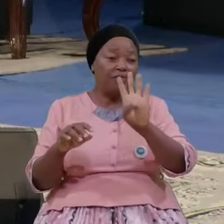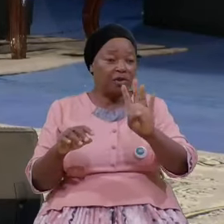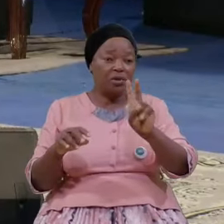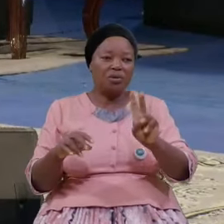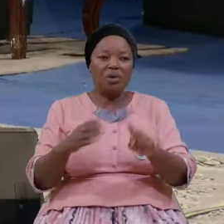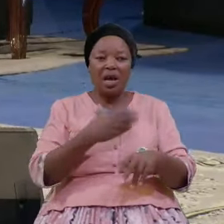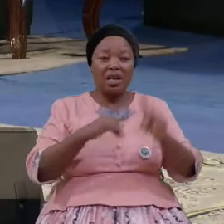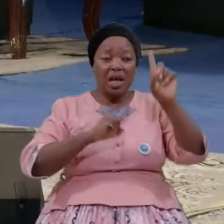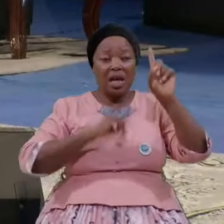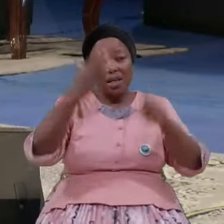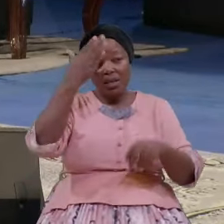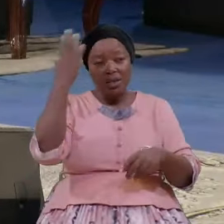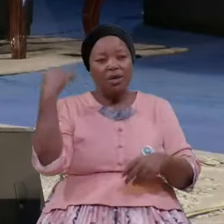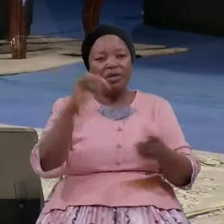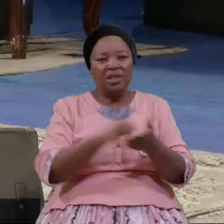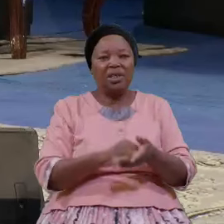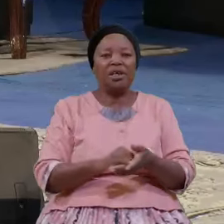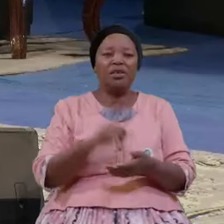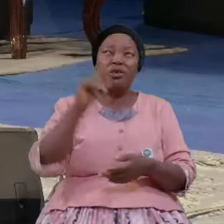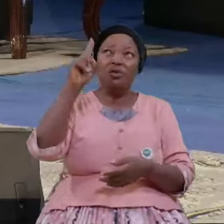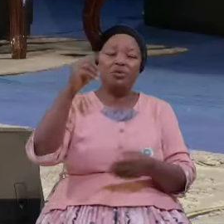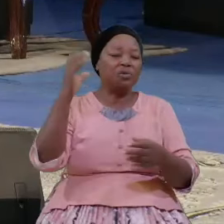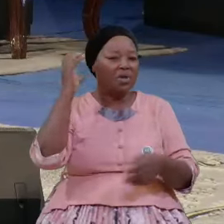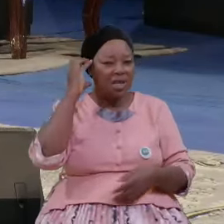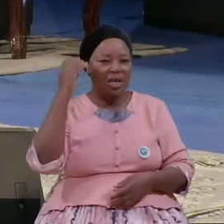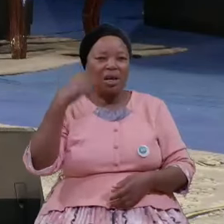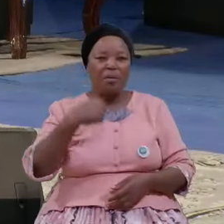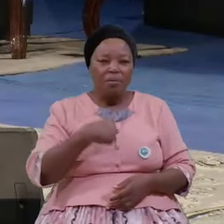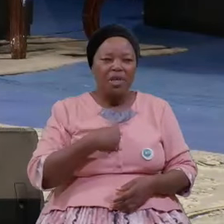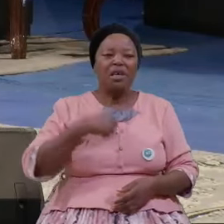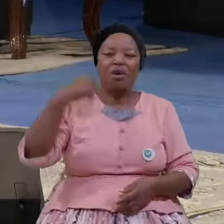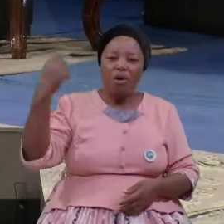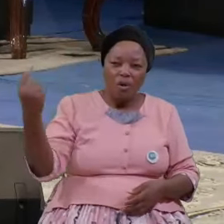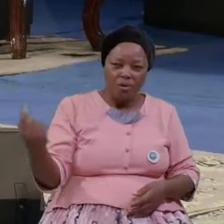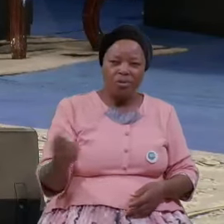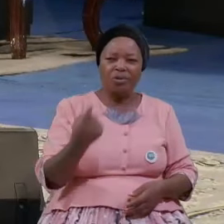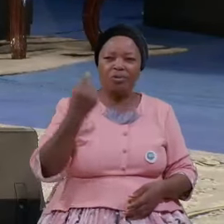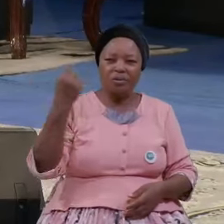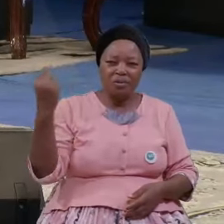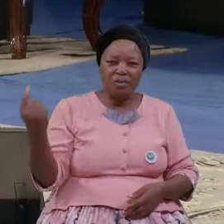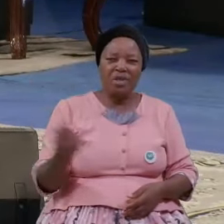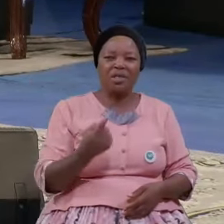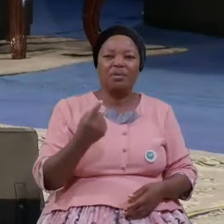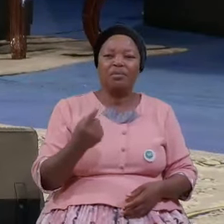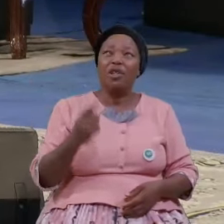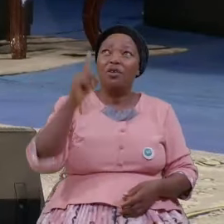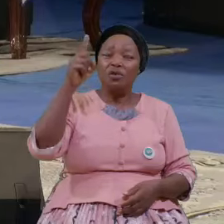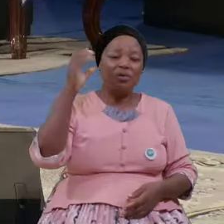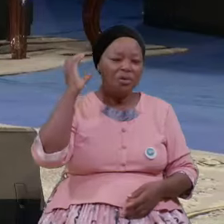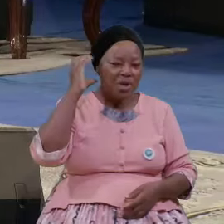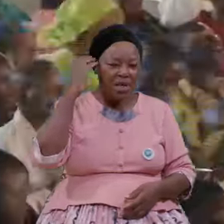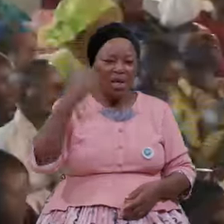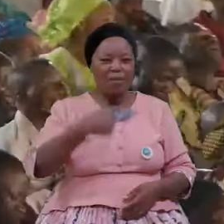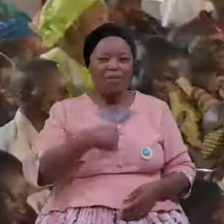that thou hearest me always. Thou hearest me how